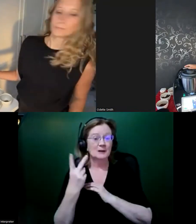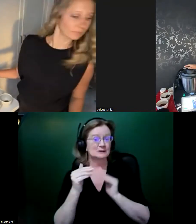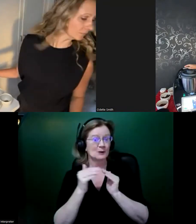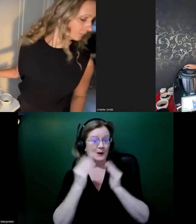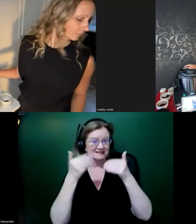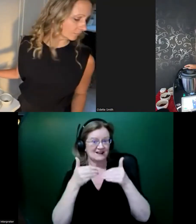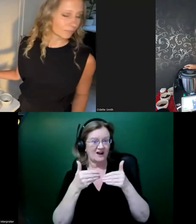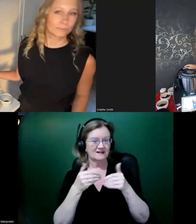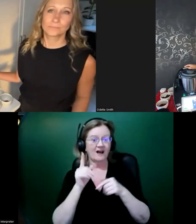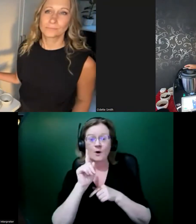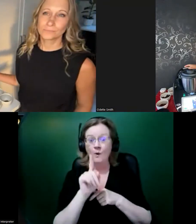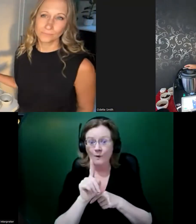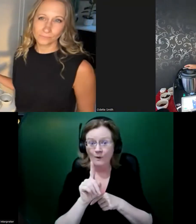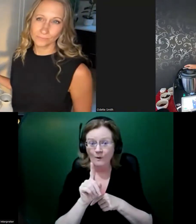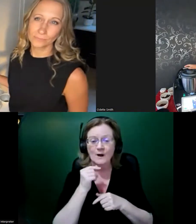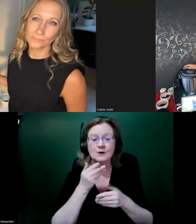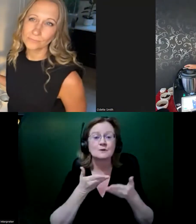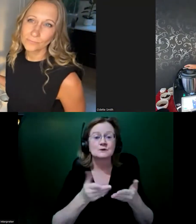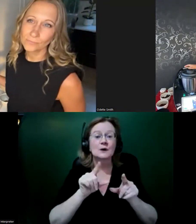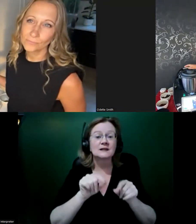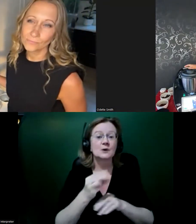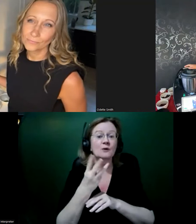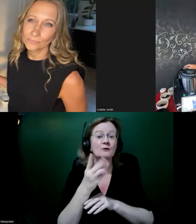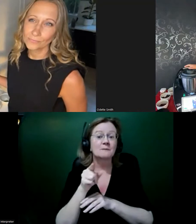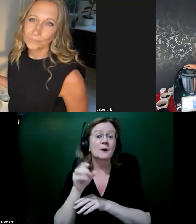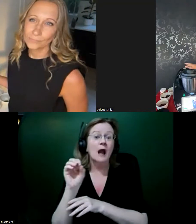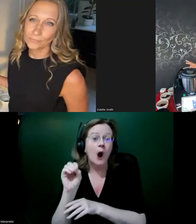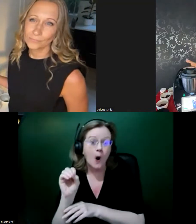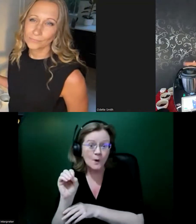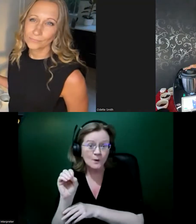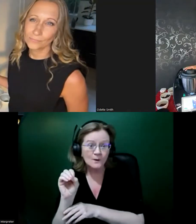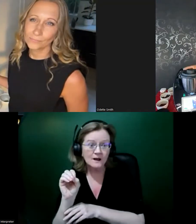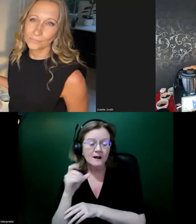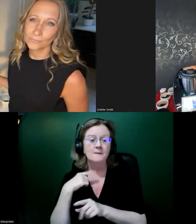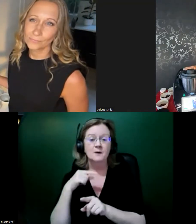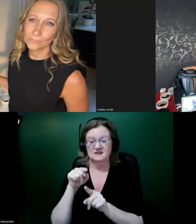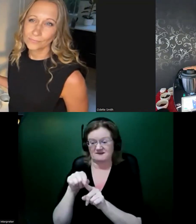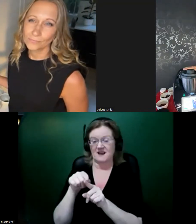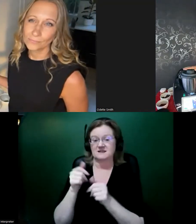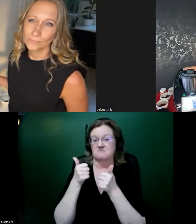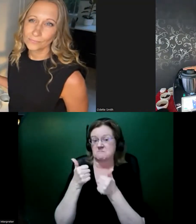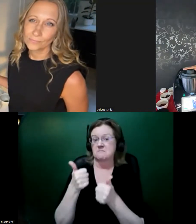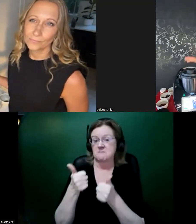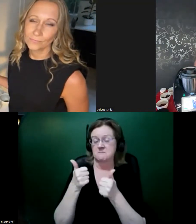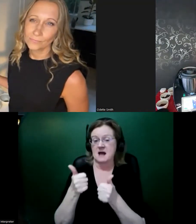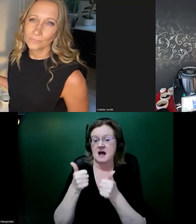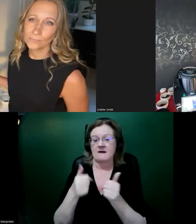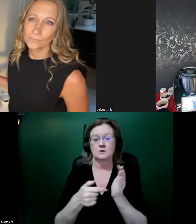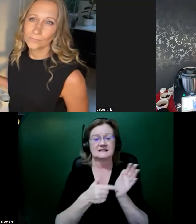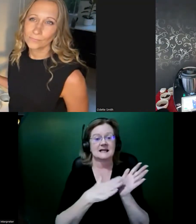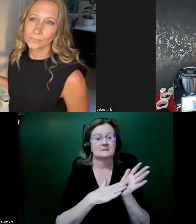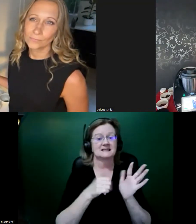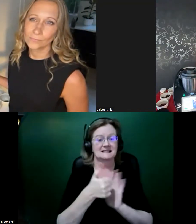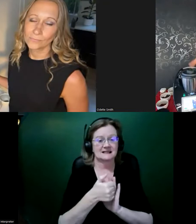not use Cookie Dough 3.0? Because that is another great addition to the TM6, having